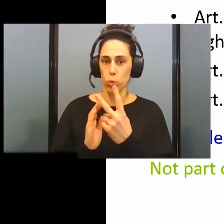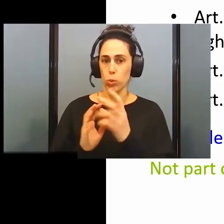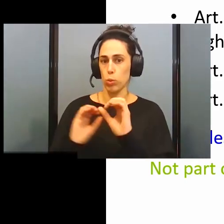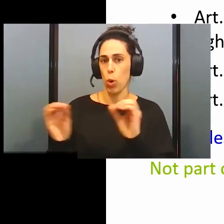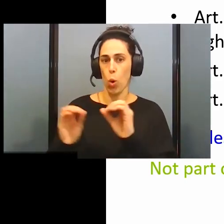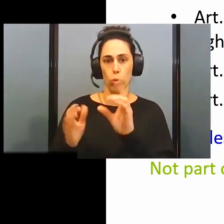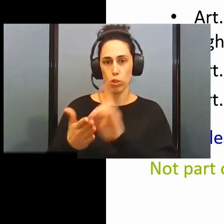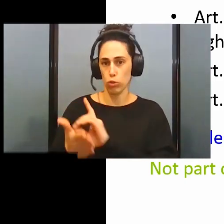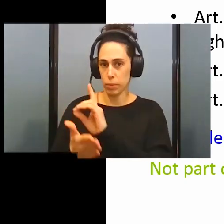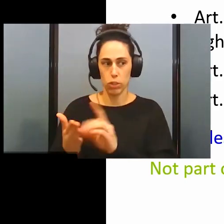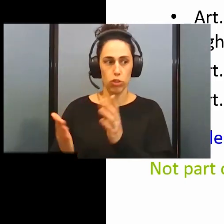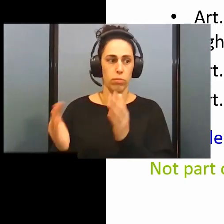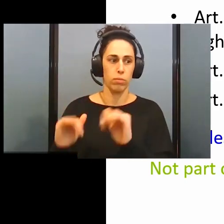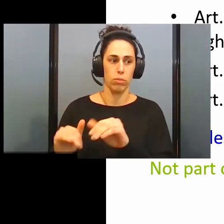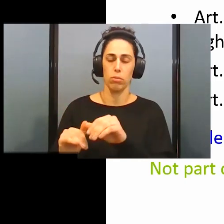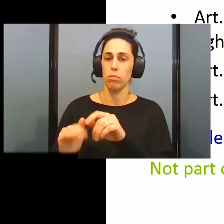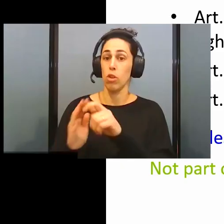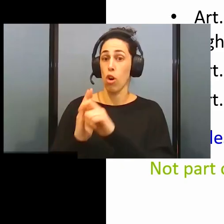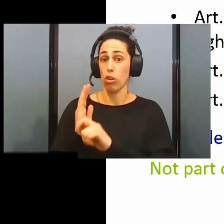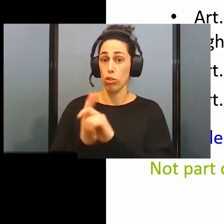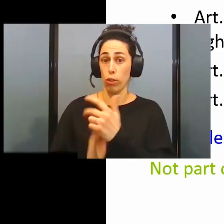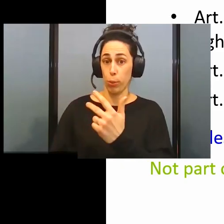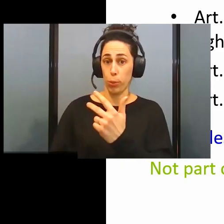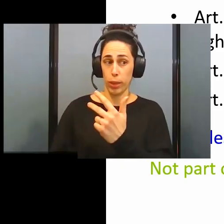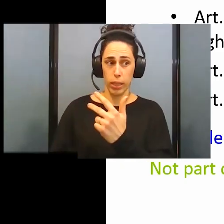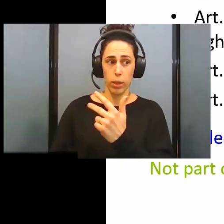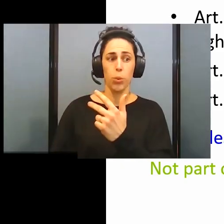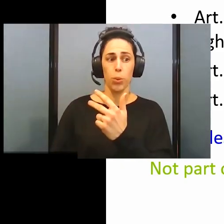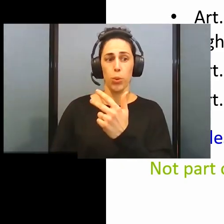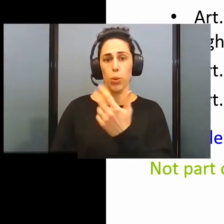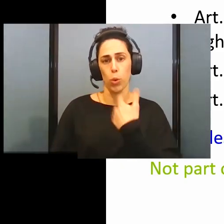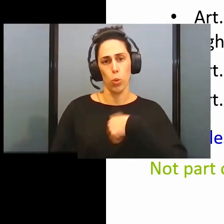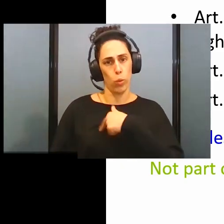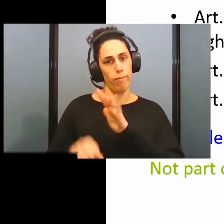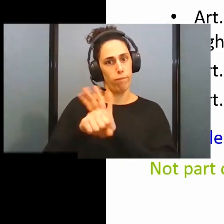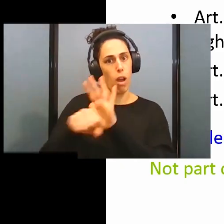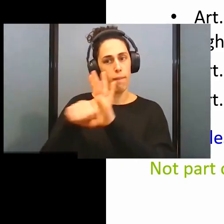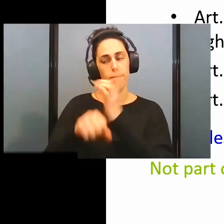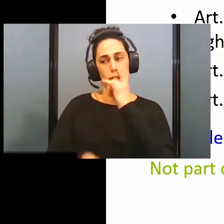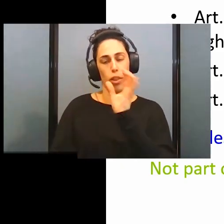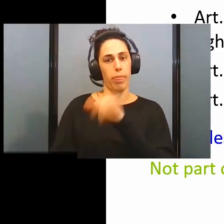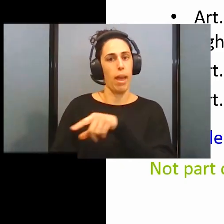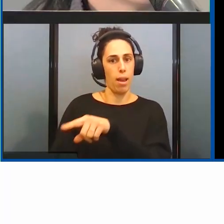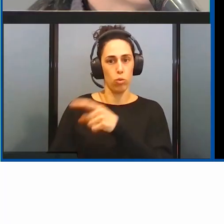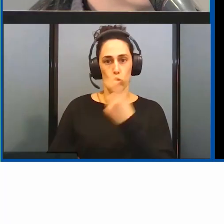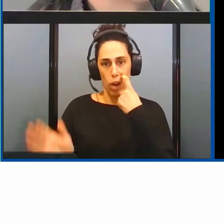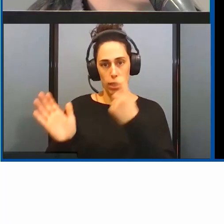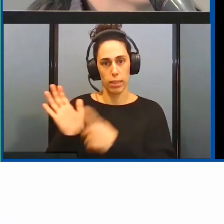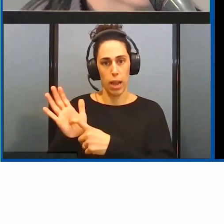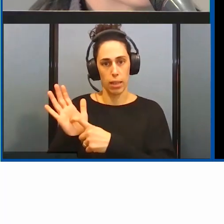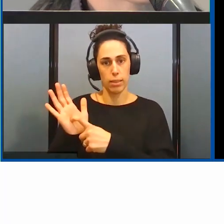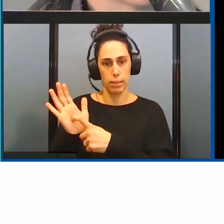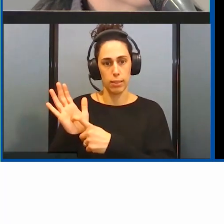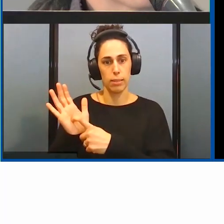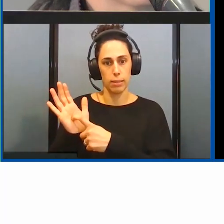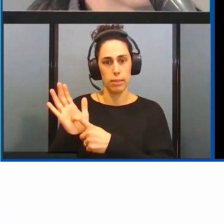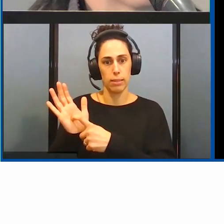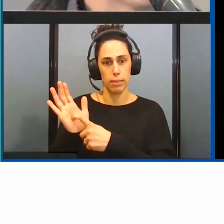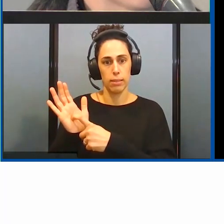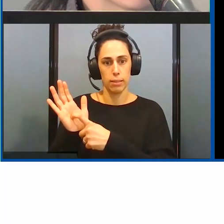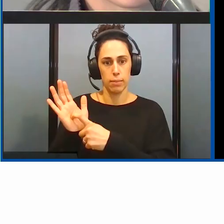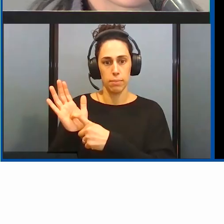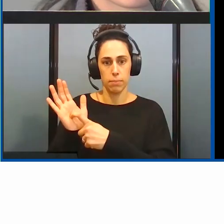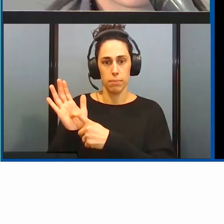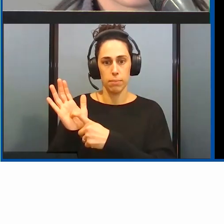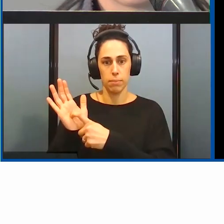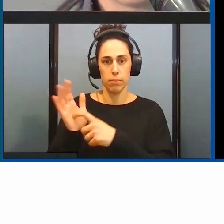taken. That is something that we've fought for time and again in the court system to have that recognized, and it has come through in